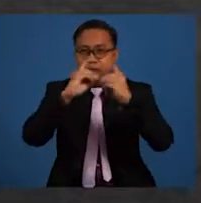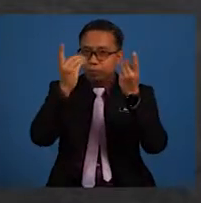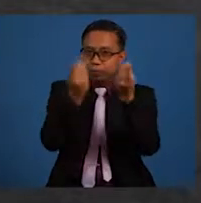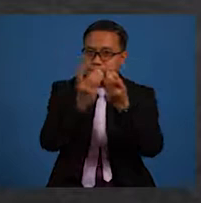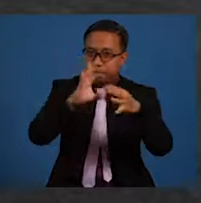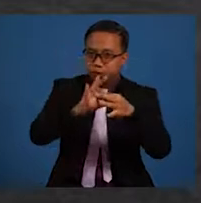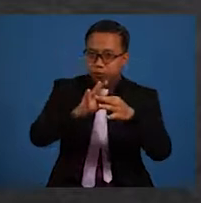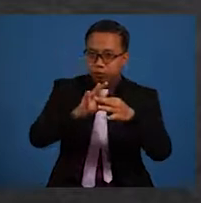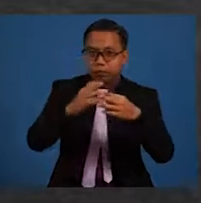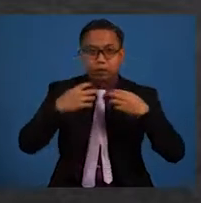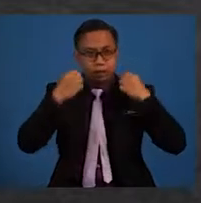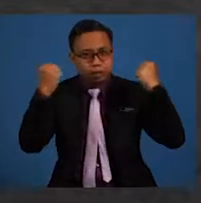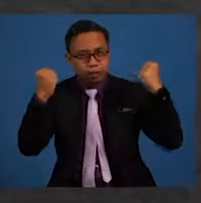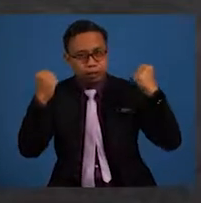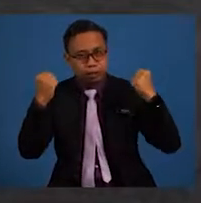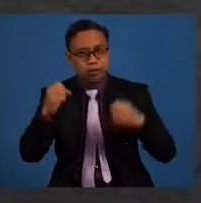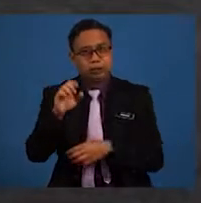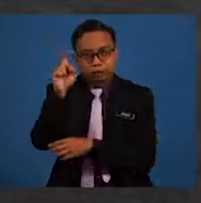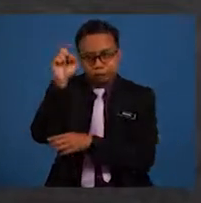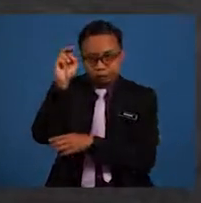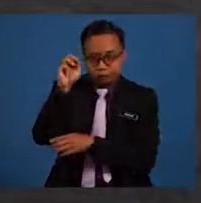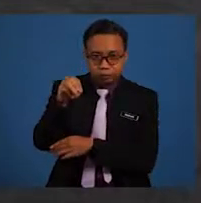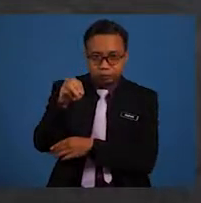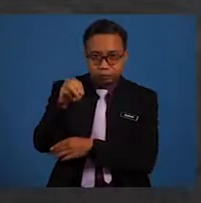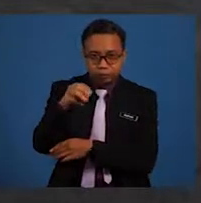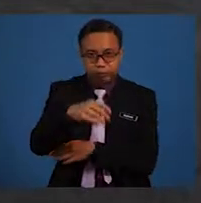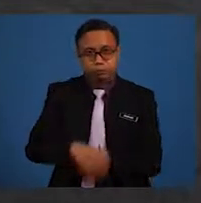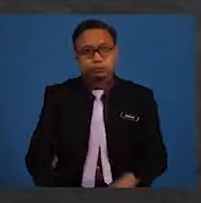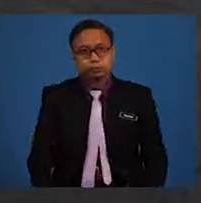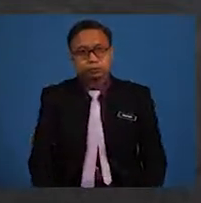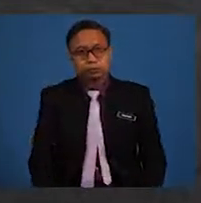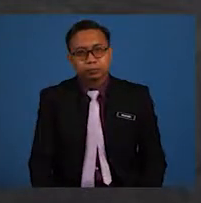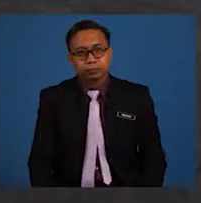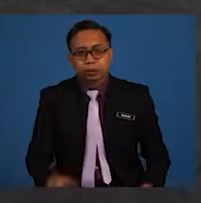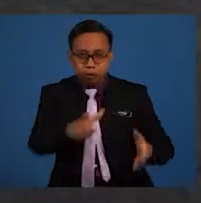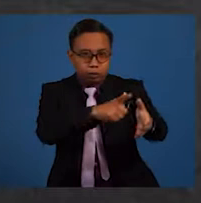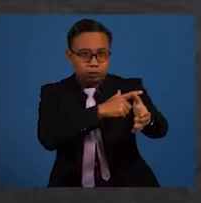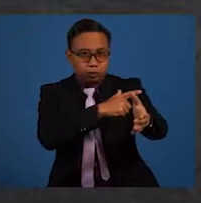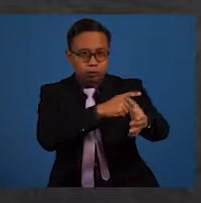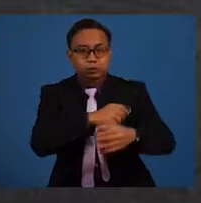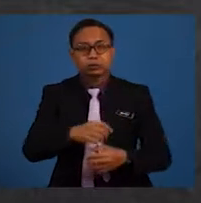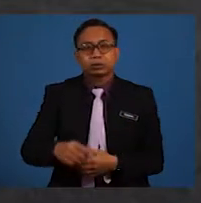Health confirmed what doctors have long suspected,